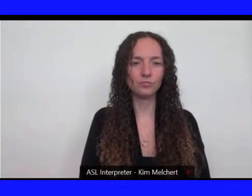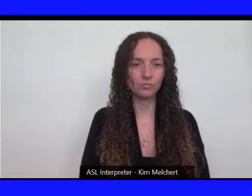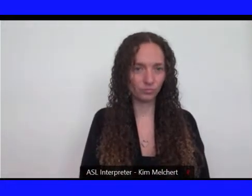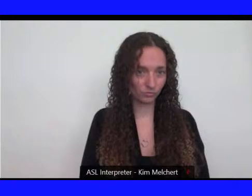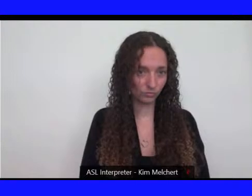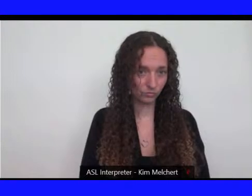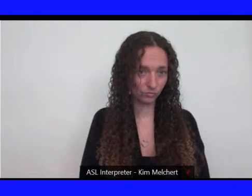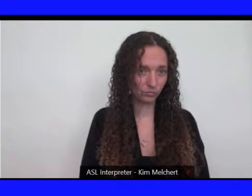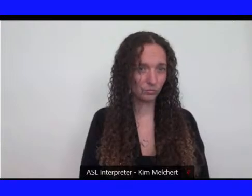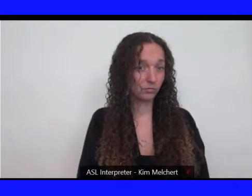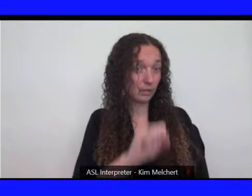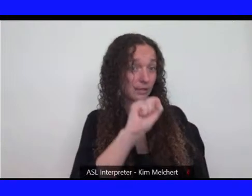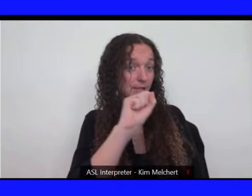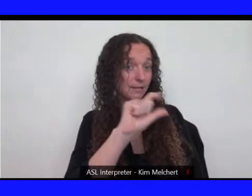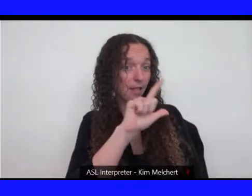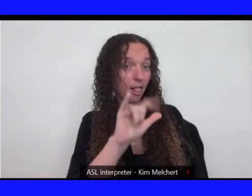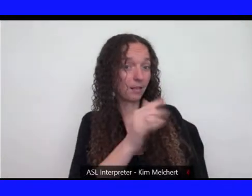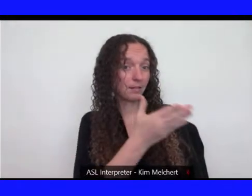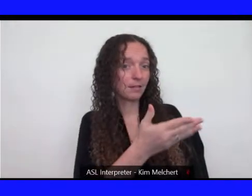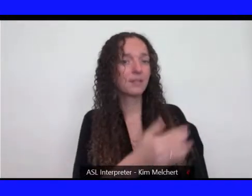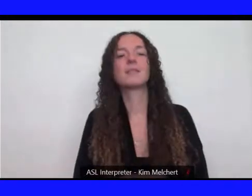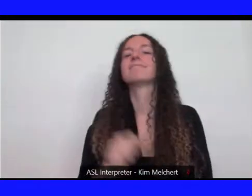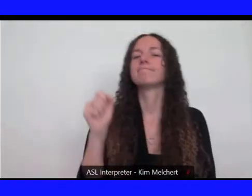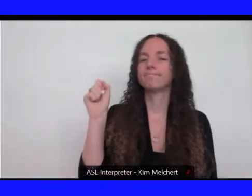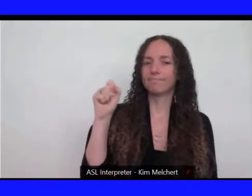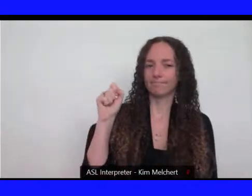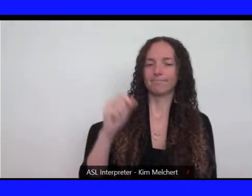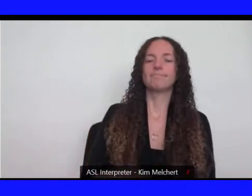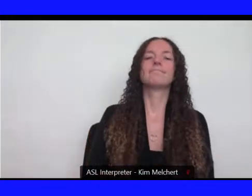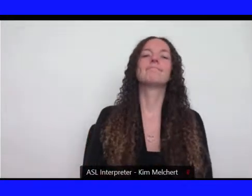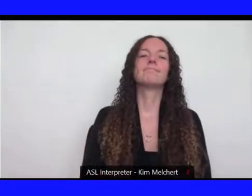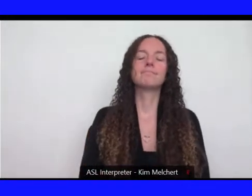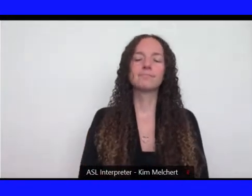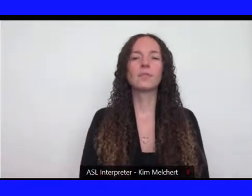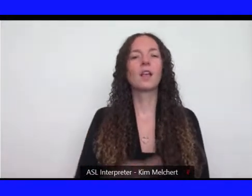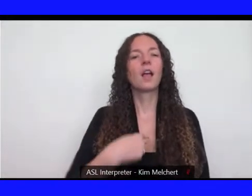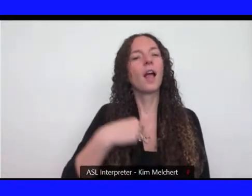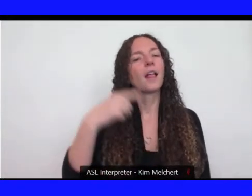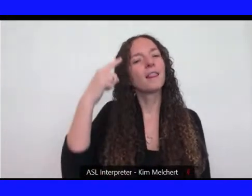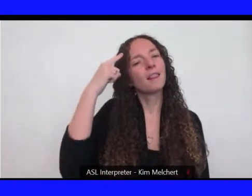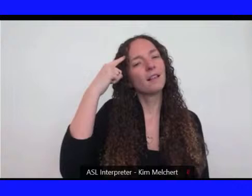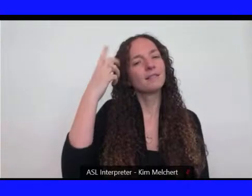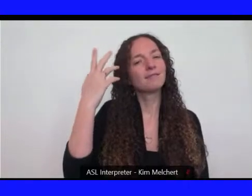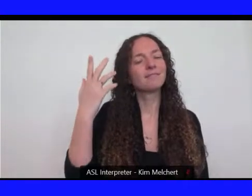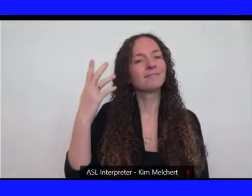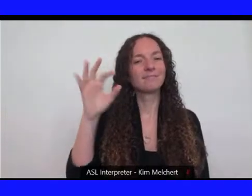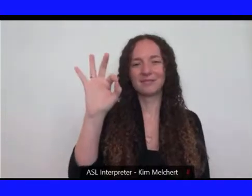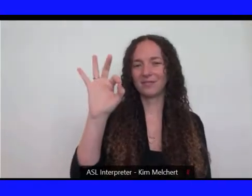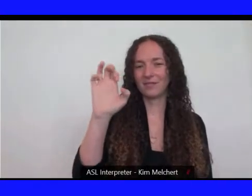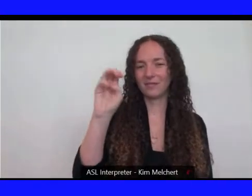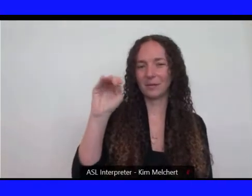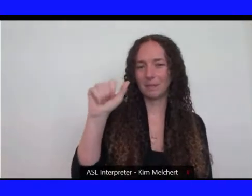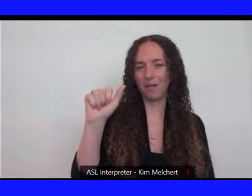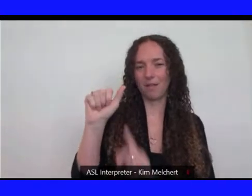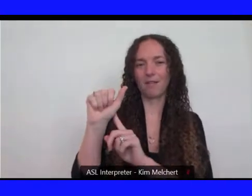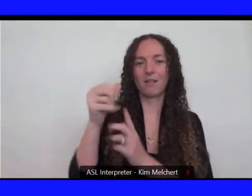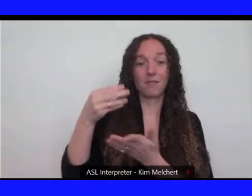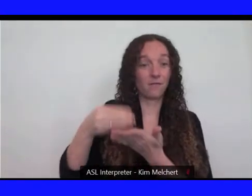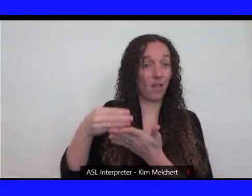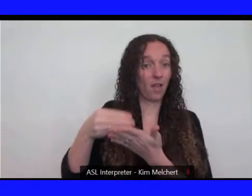and we also have like somewhere I read we budgeted like spent $2.5 billion